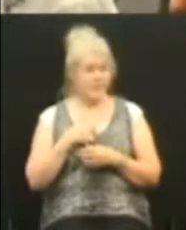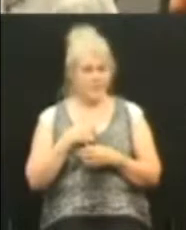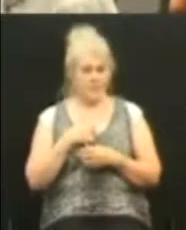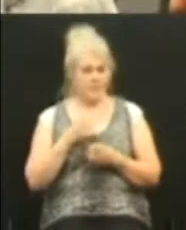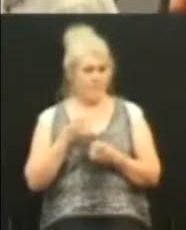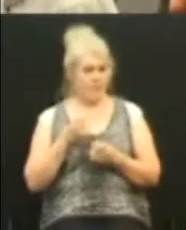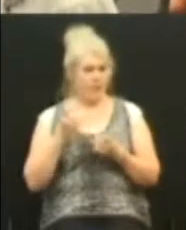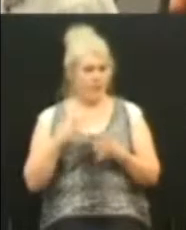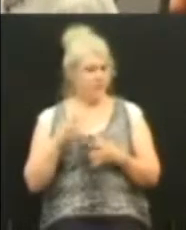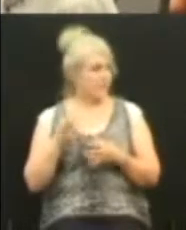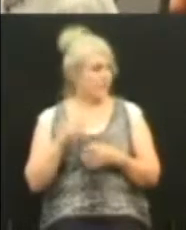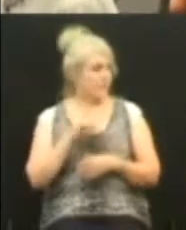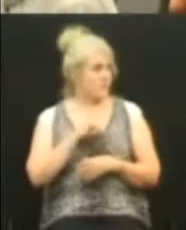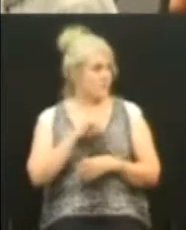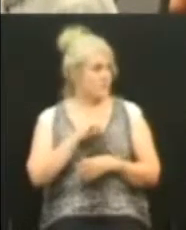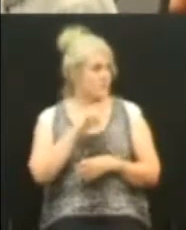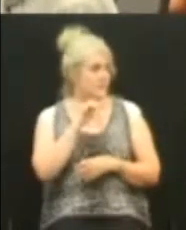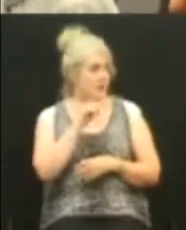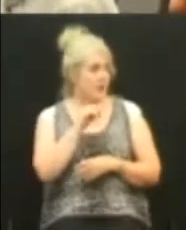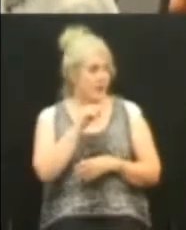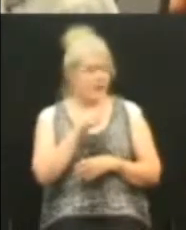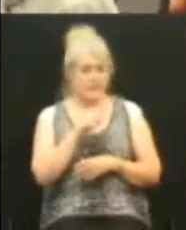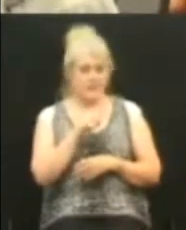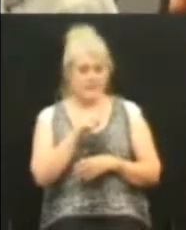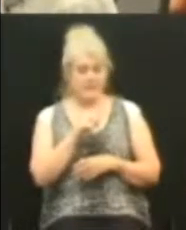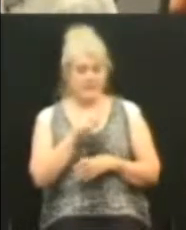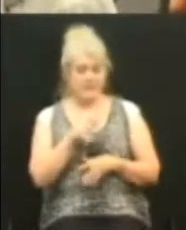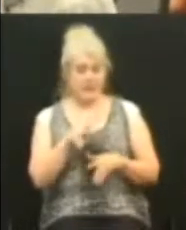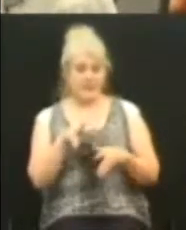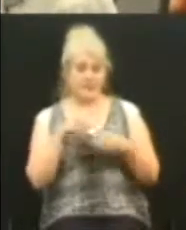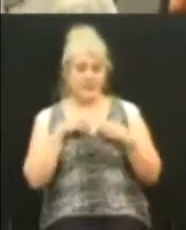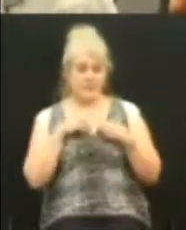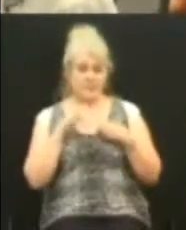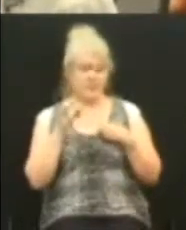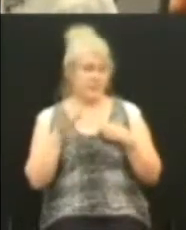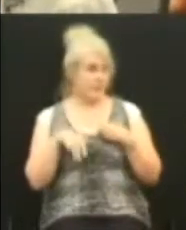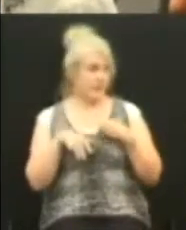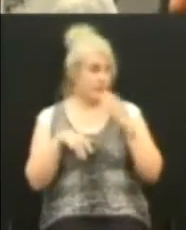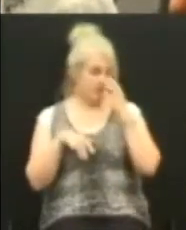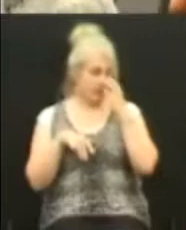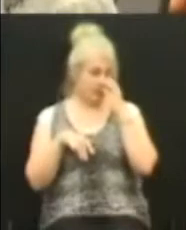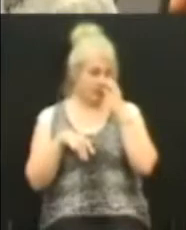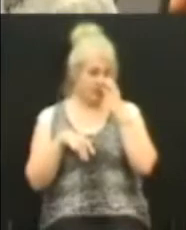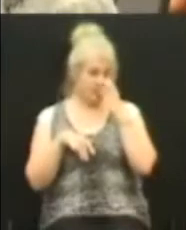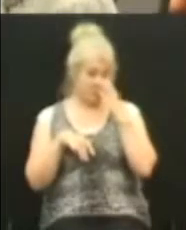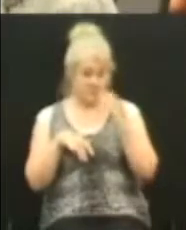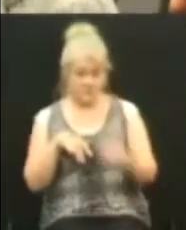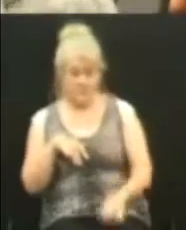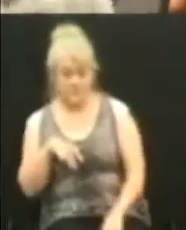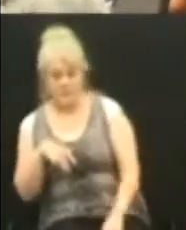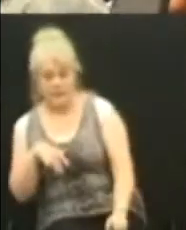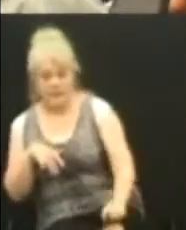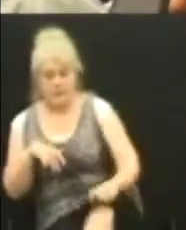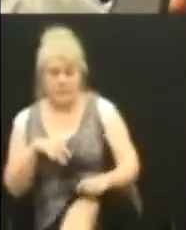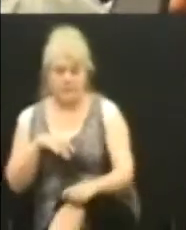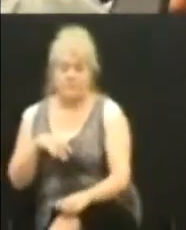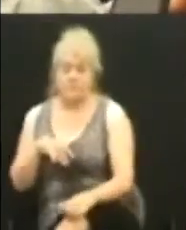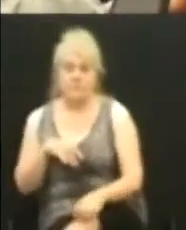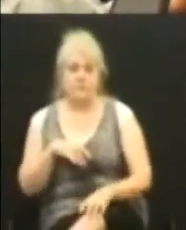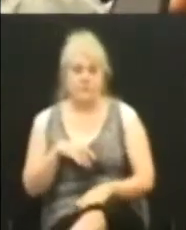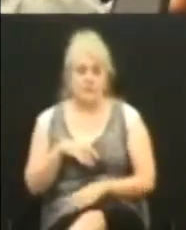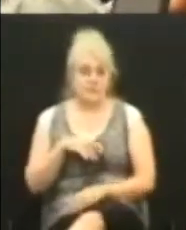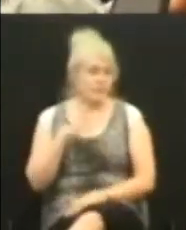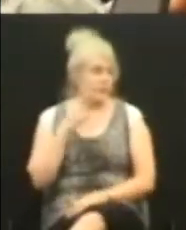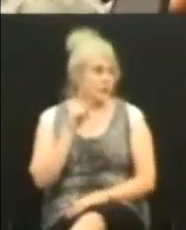accepting the evidence for charges against you at the moment, but that's why we have federal marshals and other people to make sure people do their job.